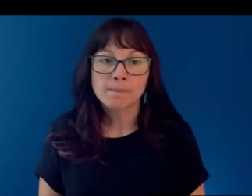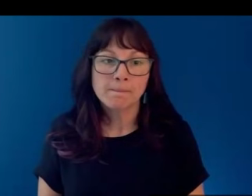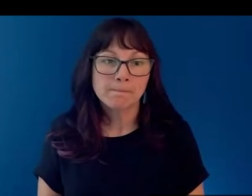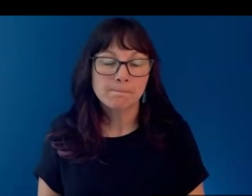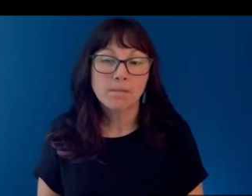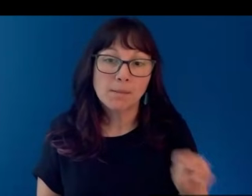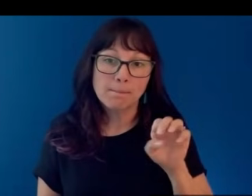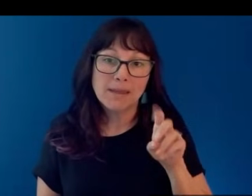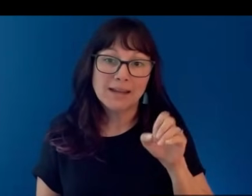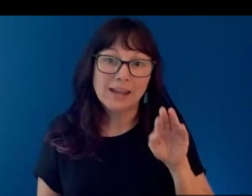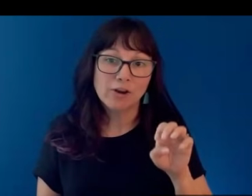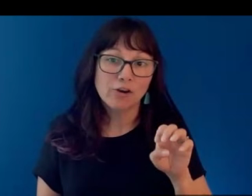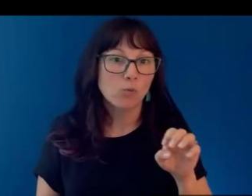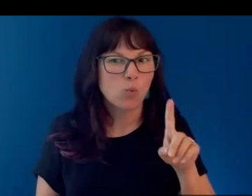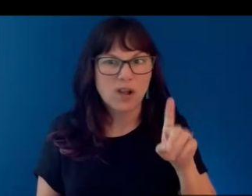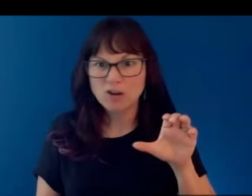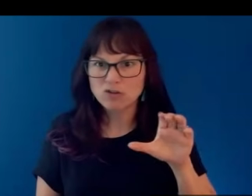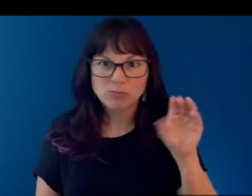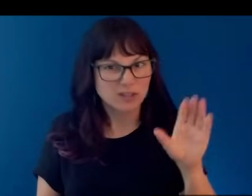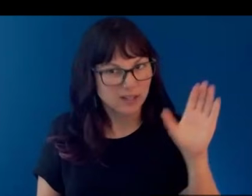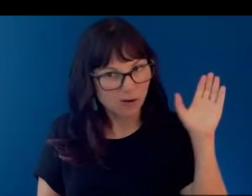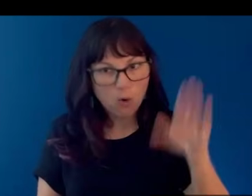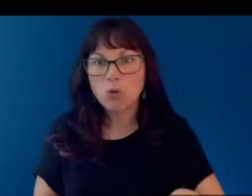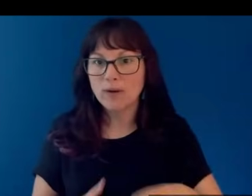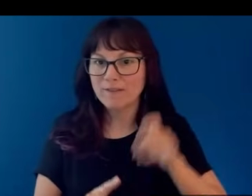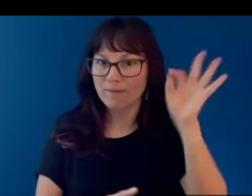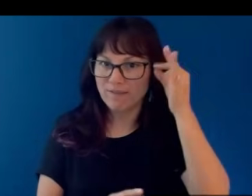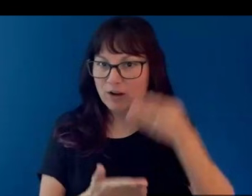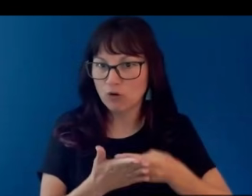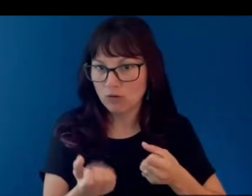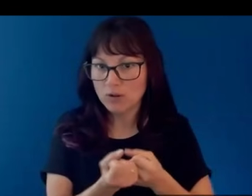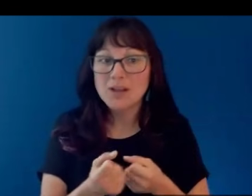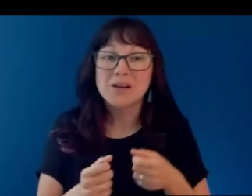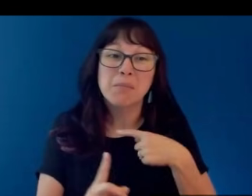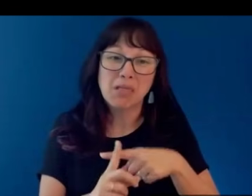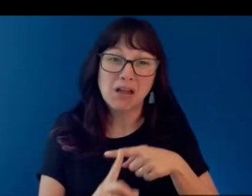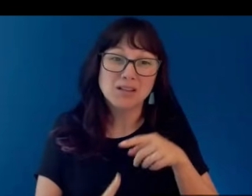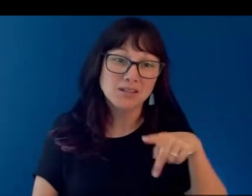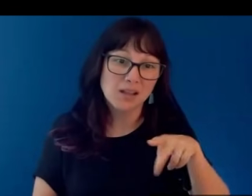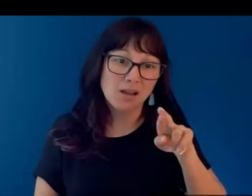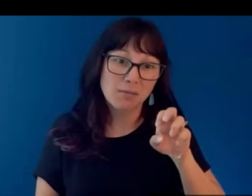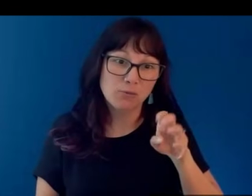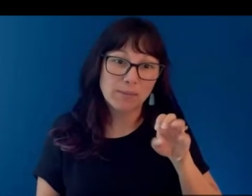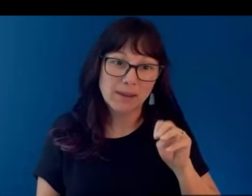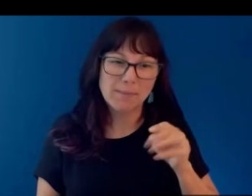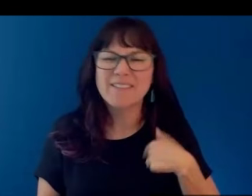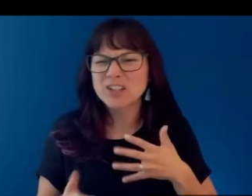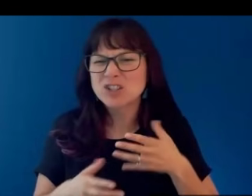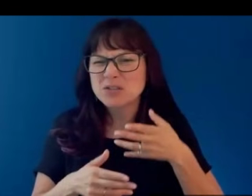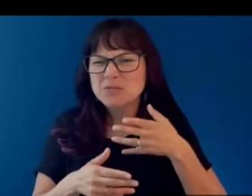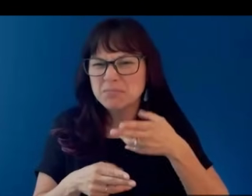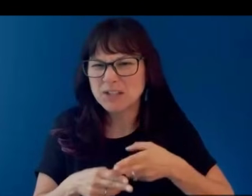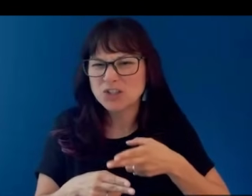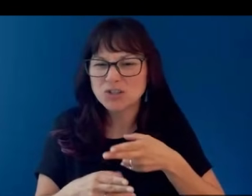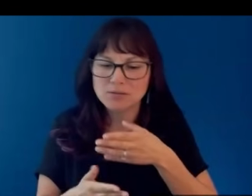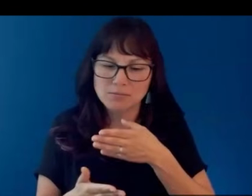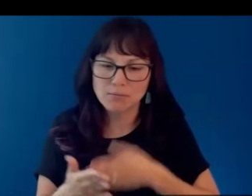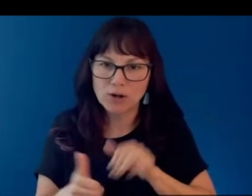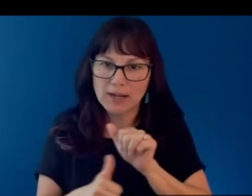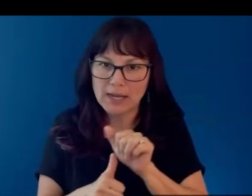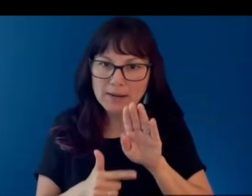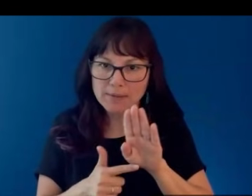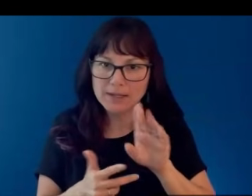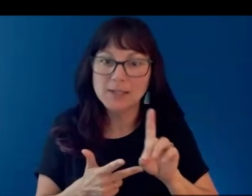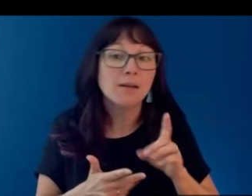federally funded, right? Along with the beneficiary premiums. I mentioned those premiums, Part A, B, and D, and that's how it's